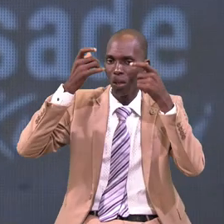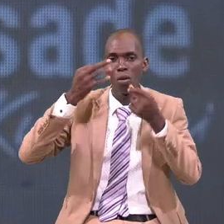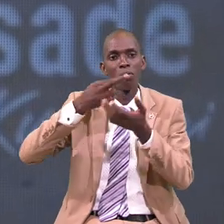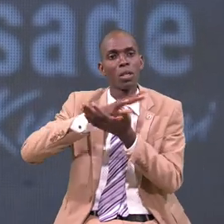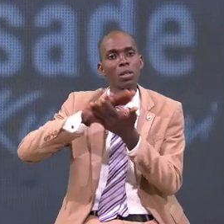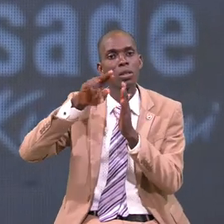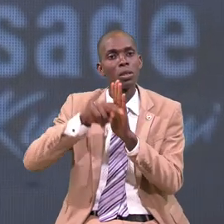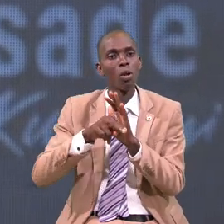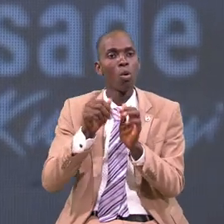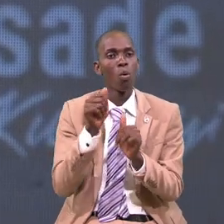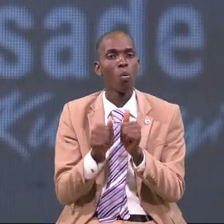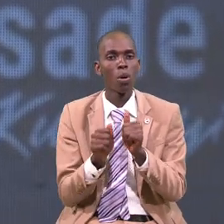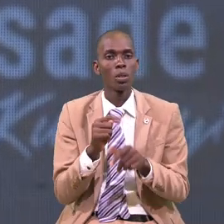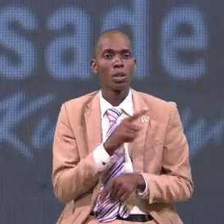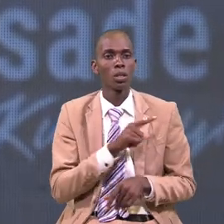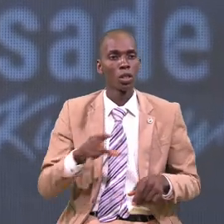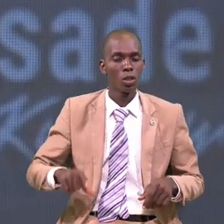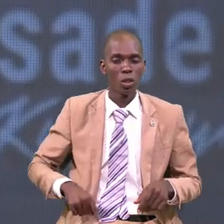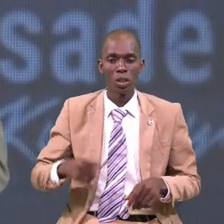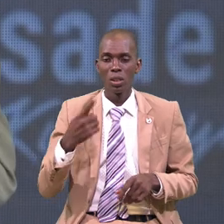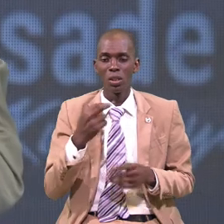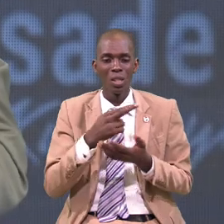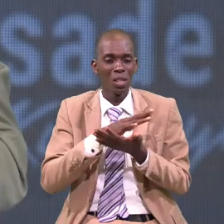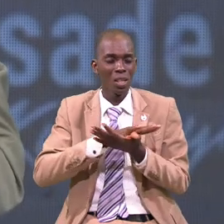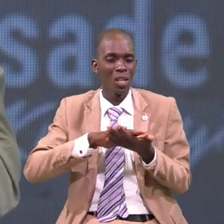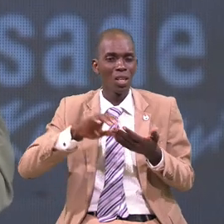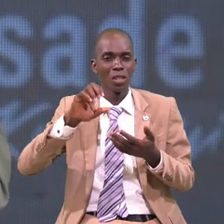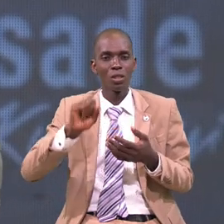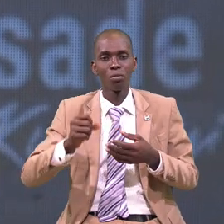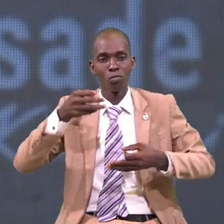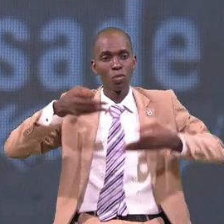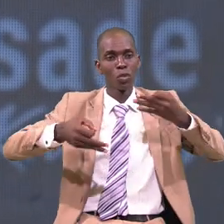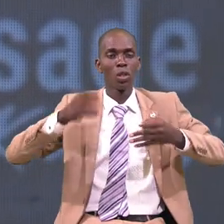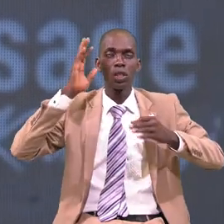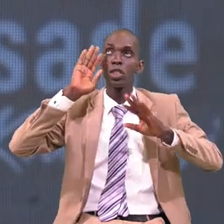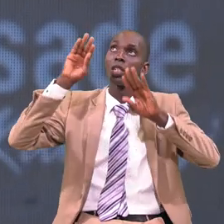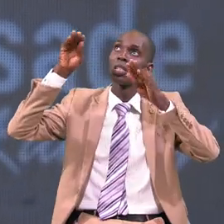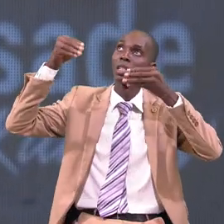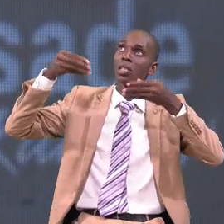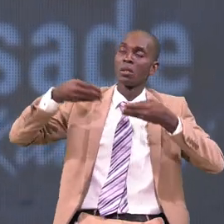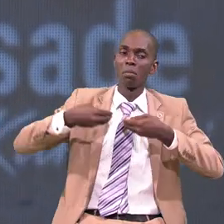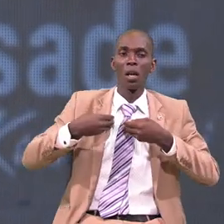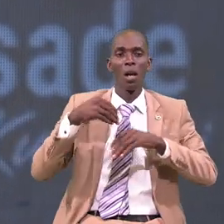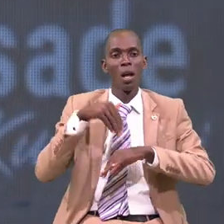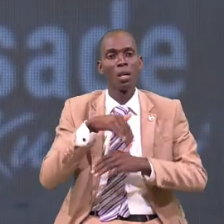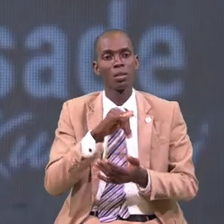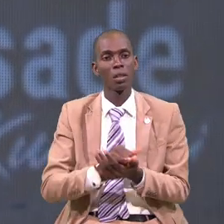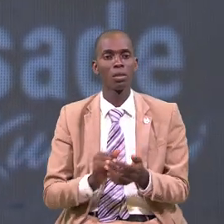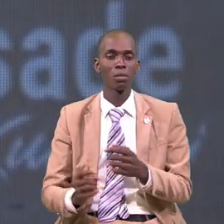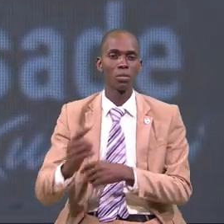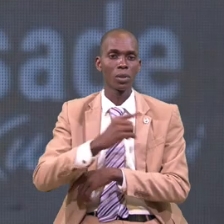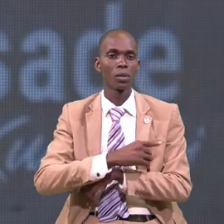which the Lord, the righteous judge, shall give me at that day.